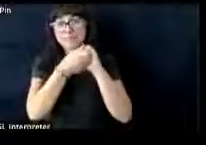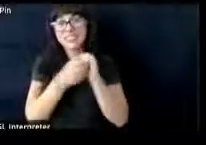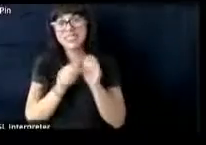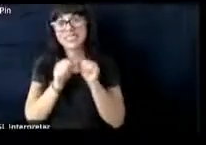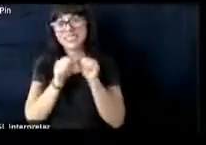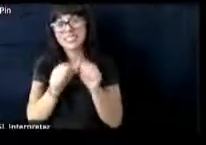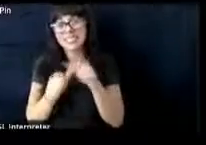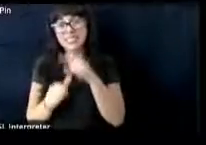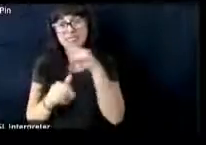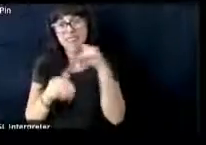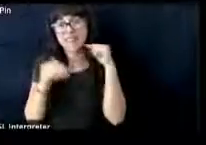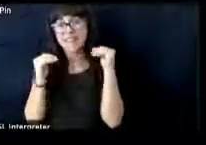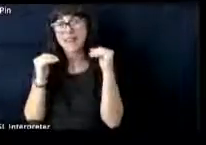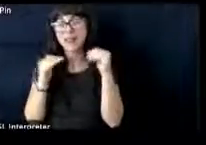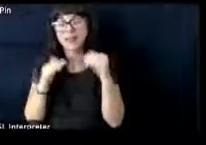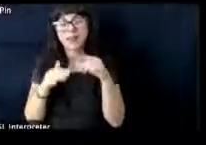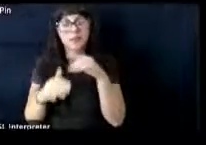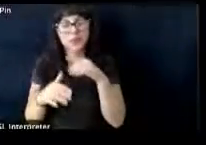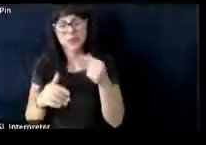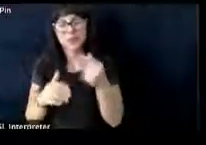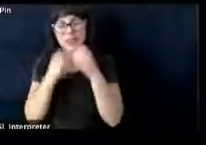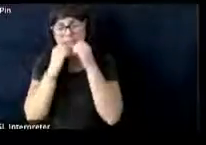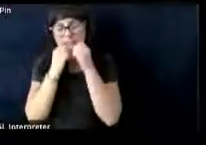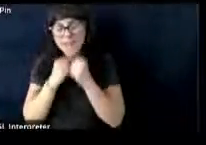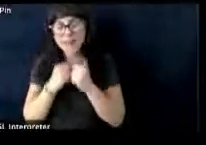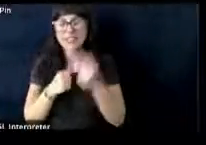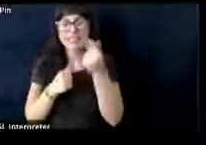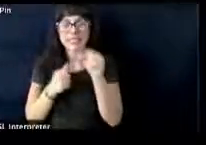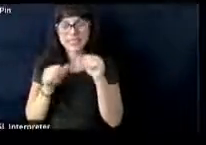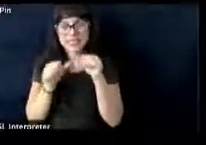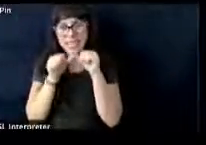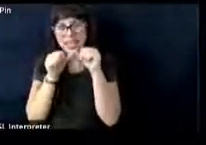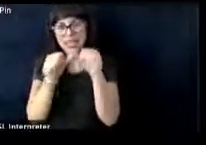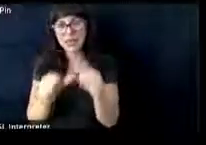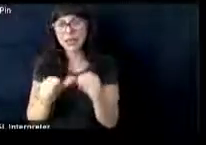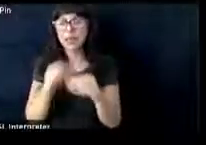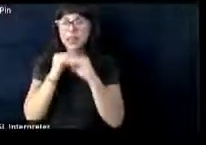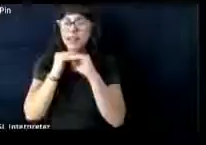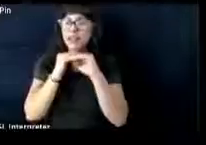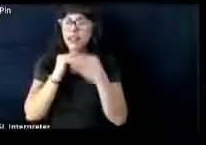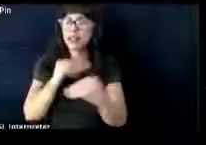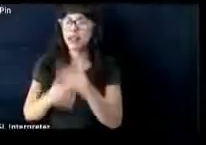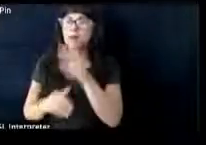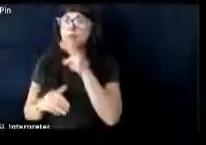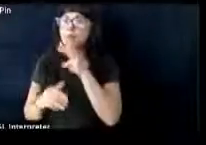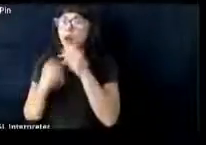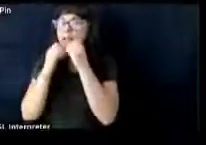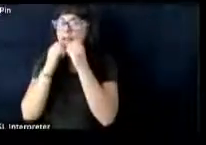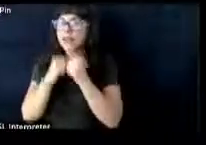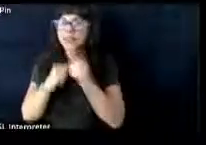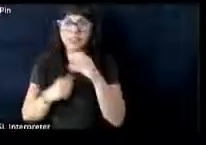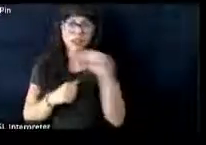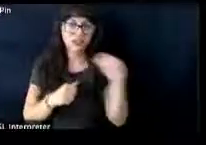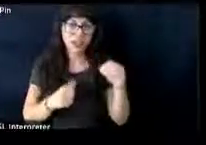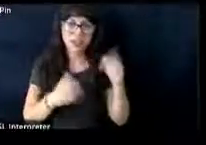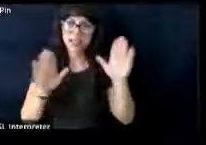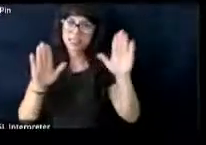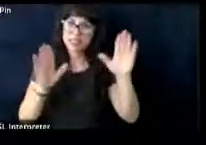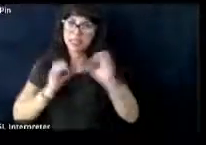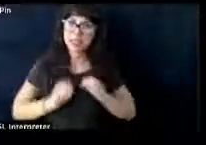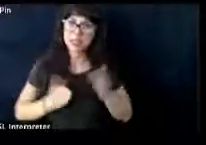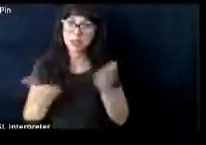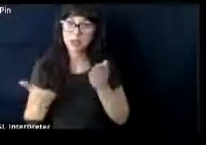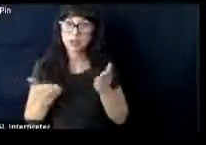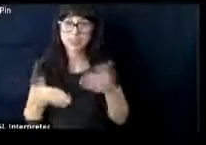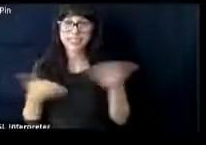sustainability within our city, water conservation, and of course, good quality customer service. At our Long Beach Water Department, we have been able